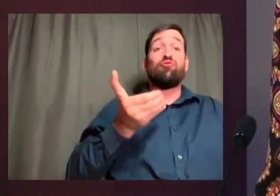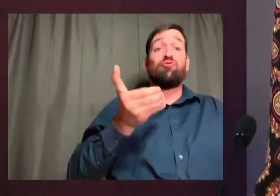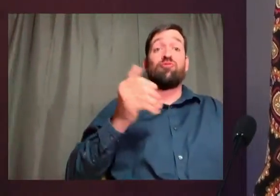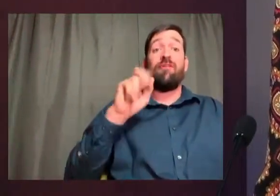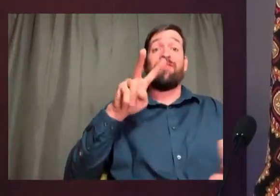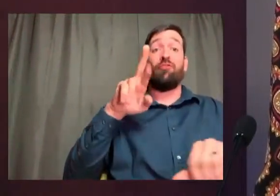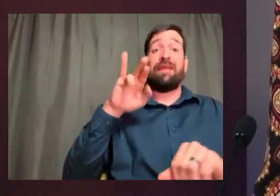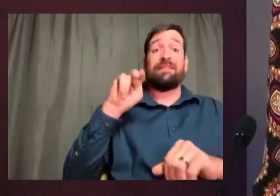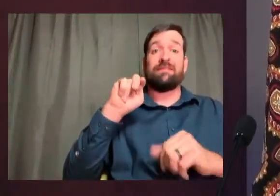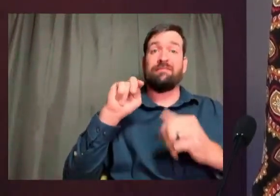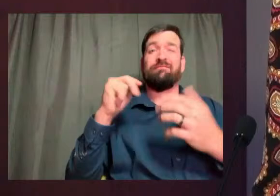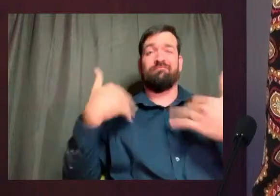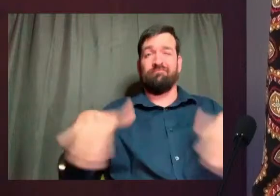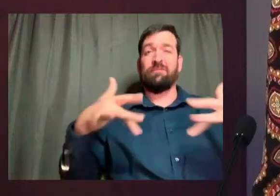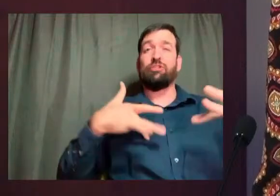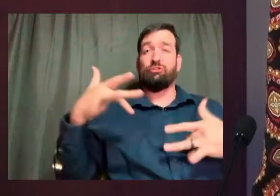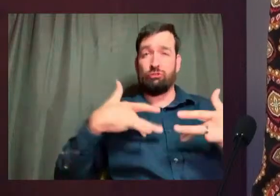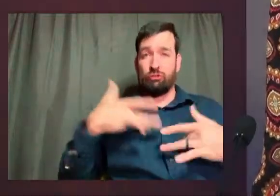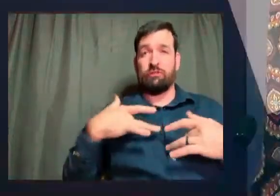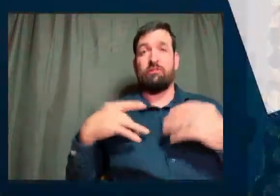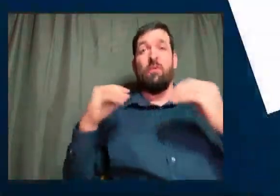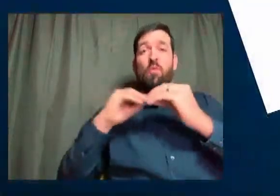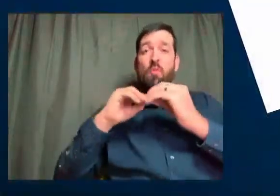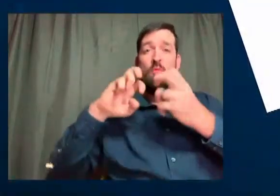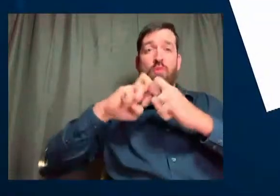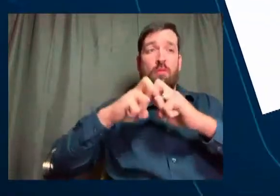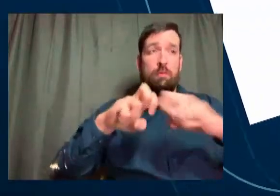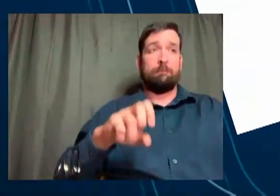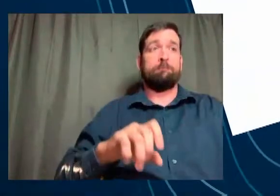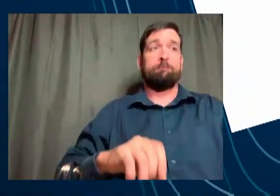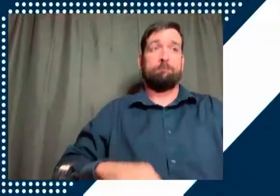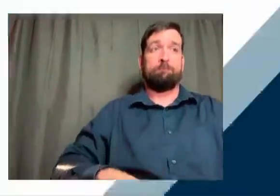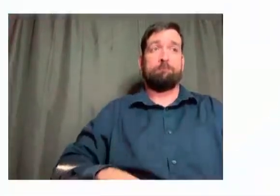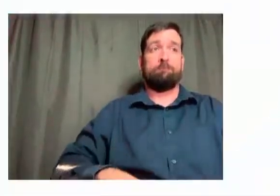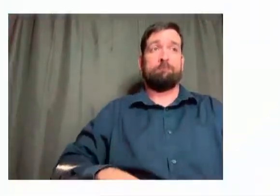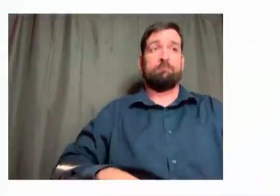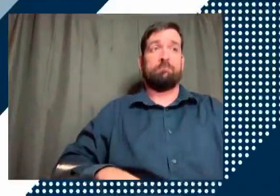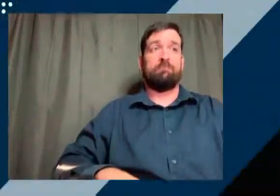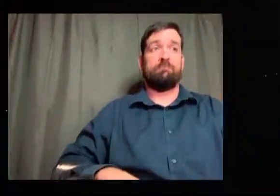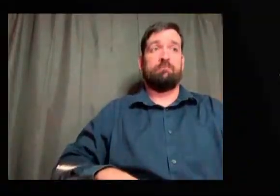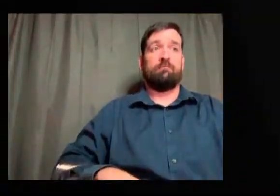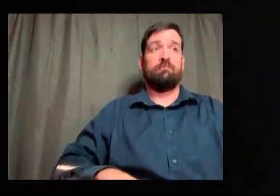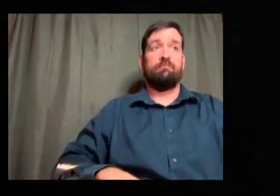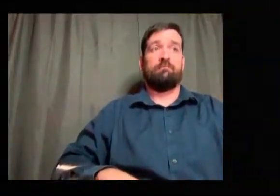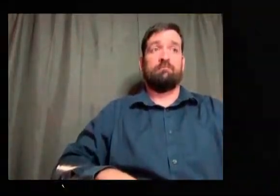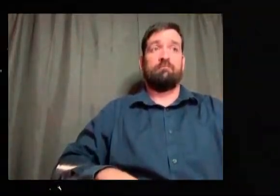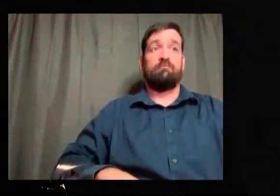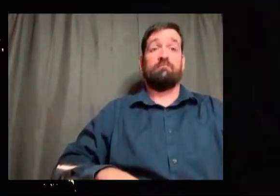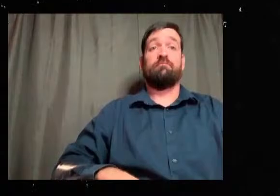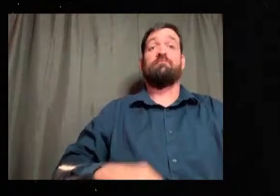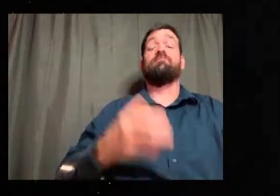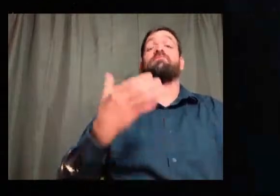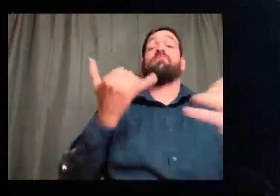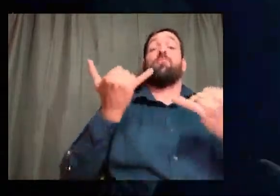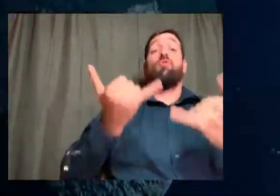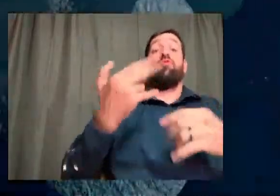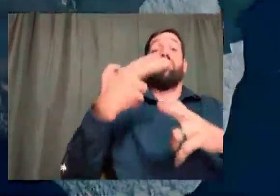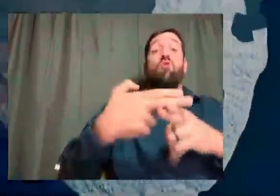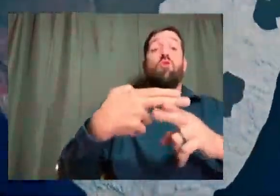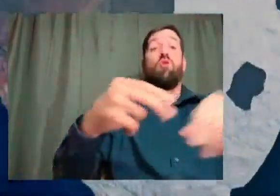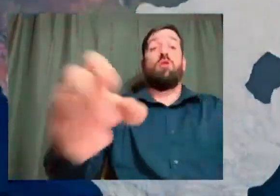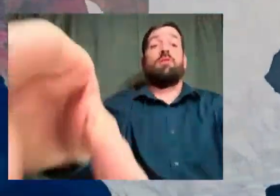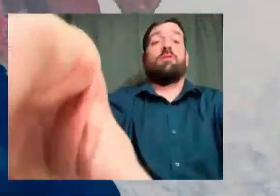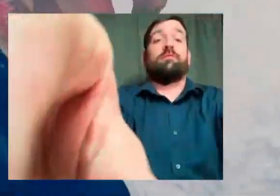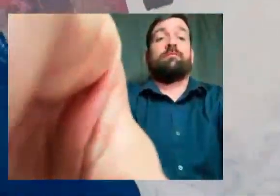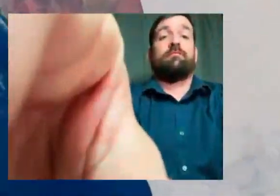and leading to more and more travel restrictions, many that actually happened overnight. So this is called Omicron. It's this new variant,